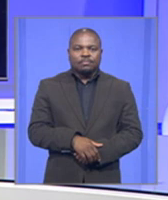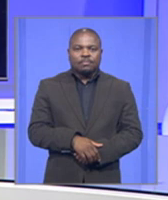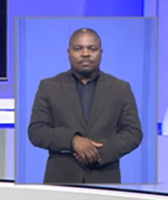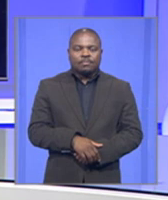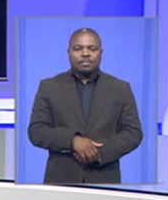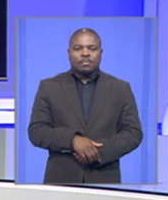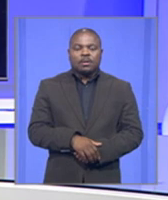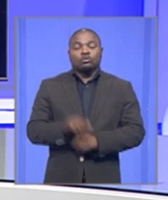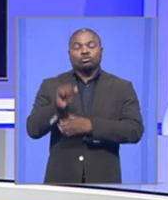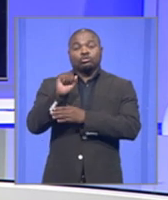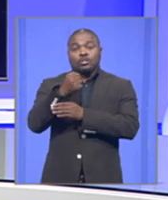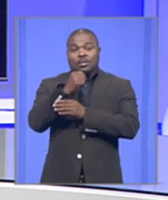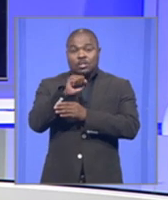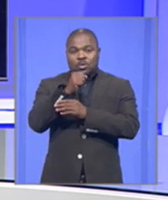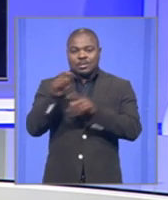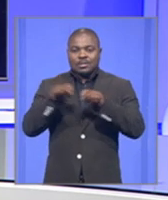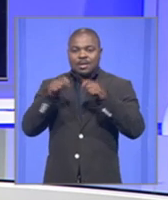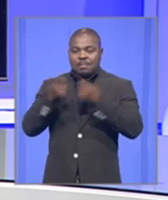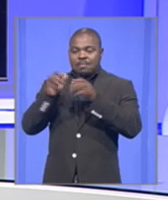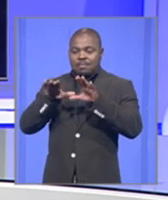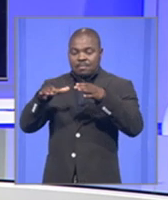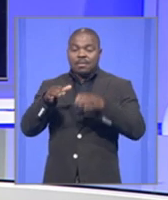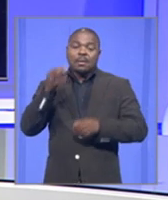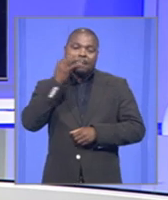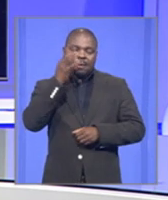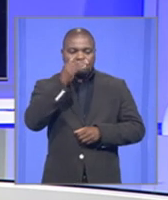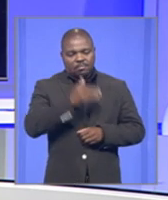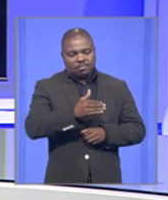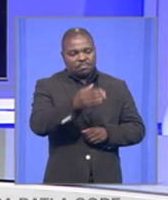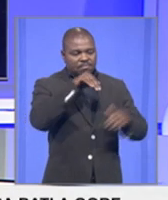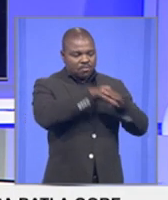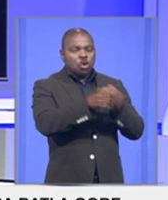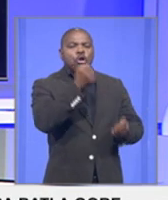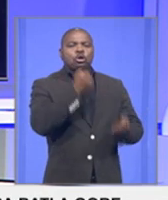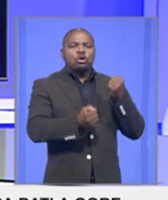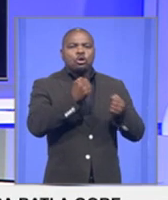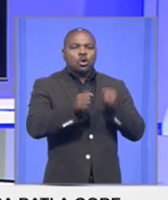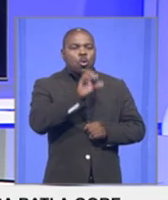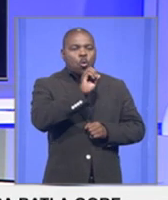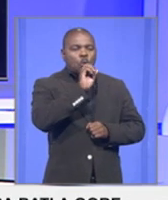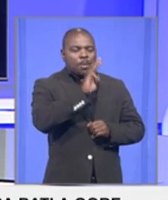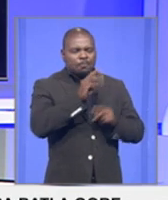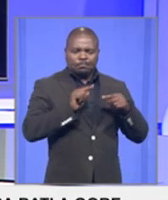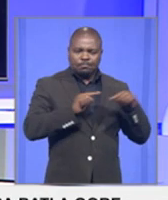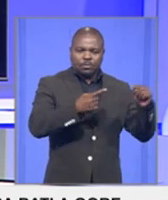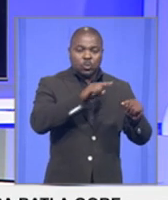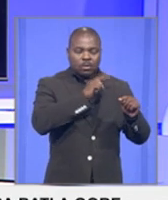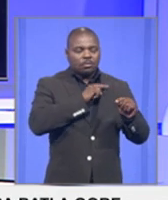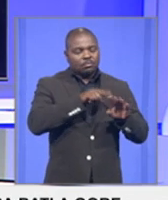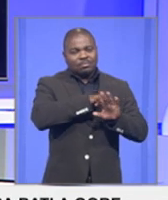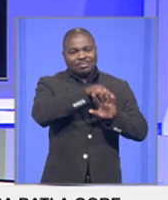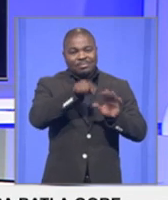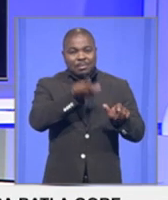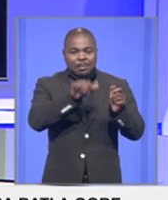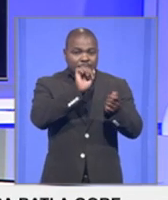Ba manokeng ba setlhopha sa Bloemfontein Celtics ba re batlile go kgwedisa kgotlatshekelo ya magistrata wa Bloemfontein go se rebolele